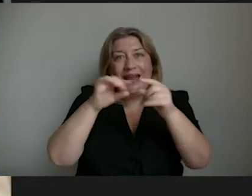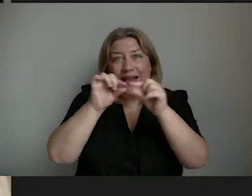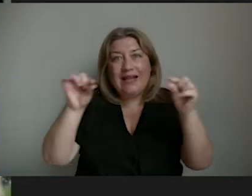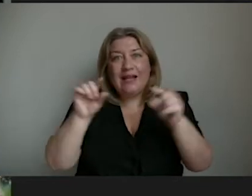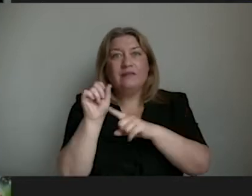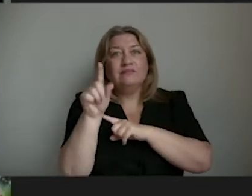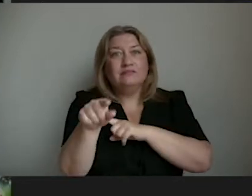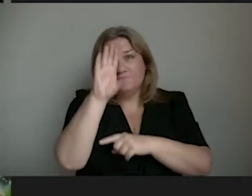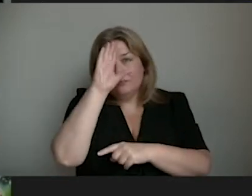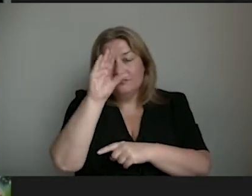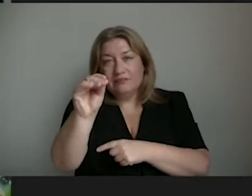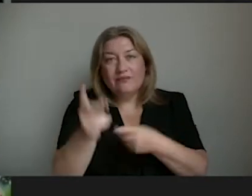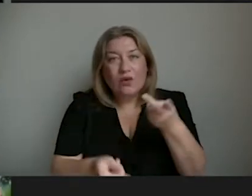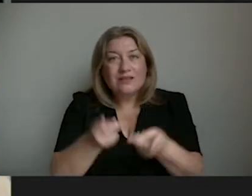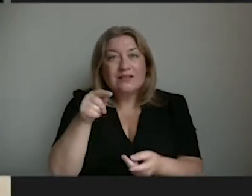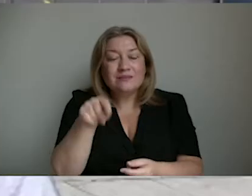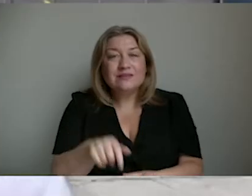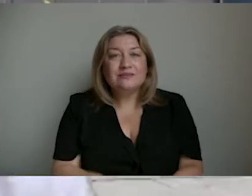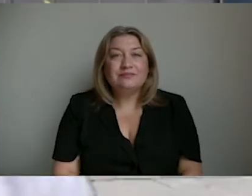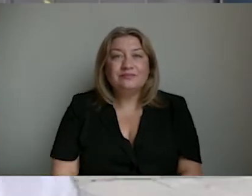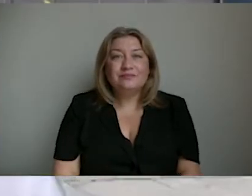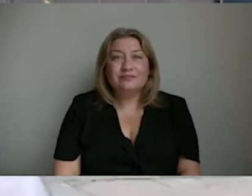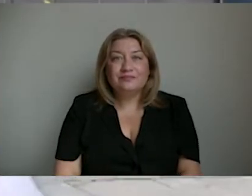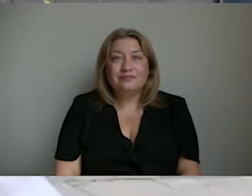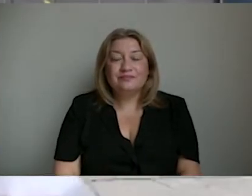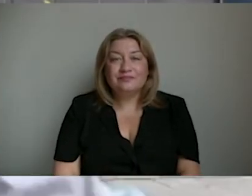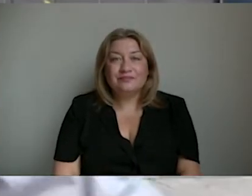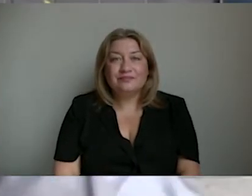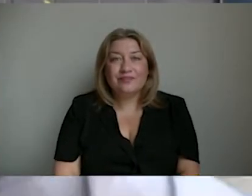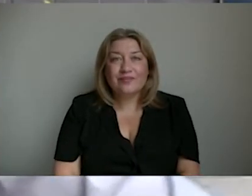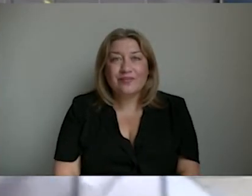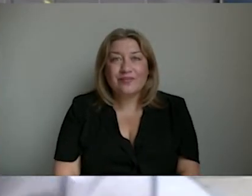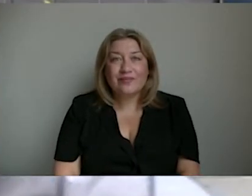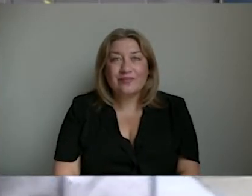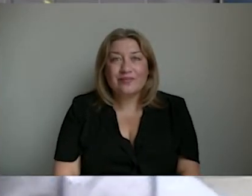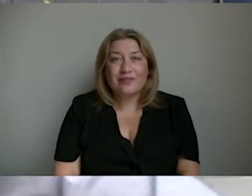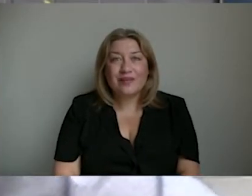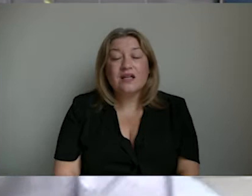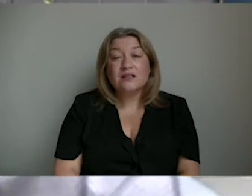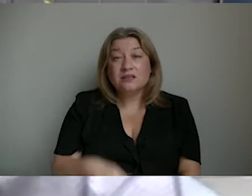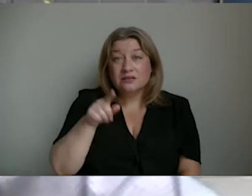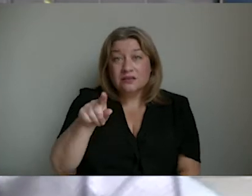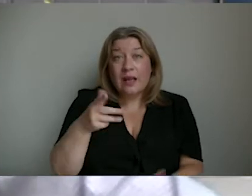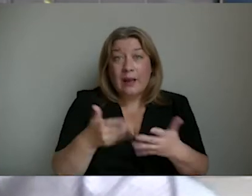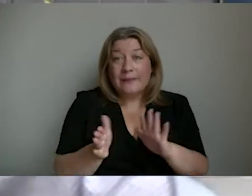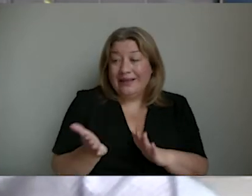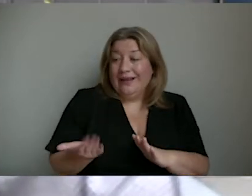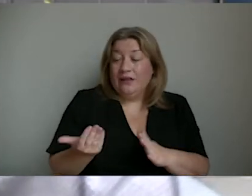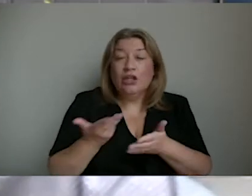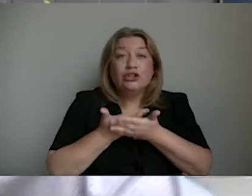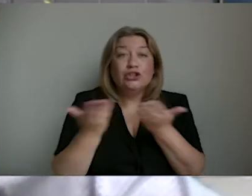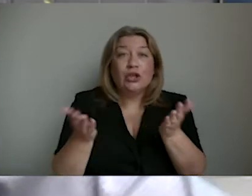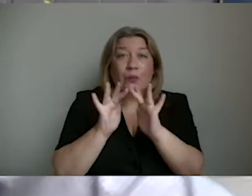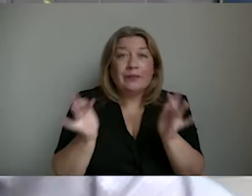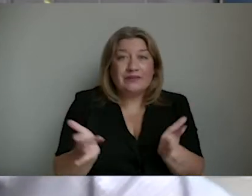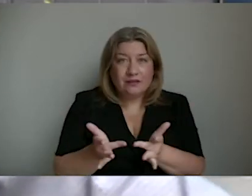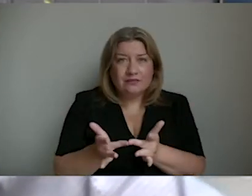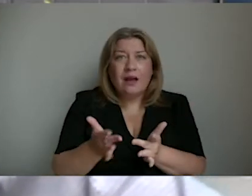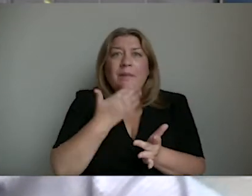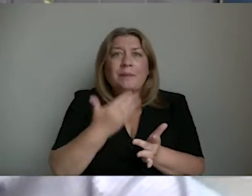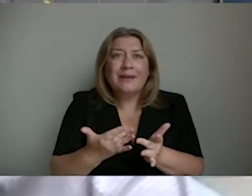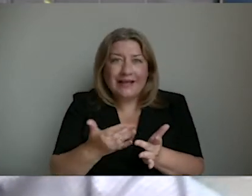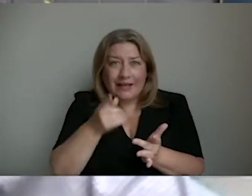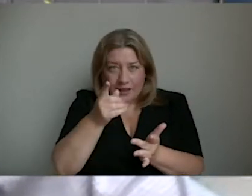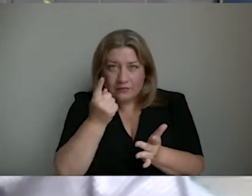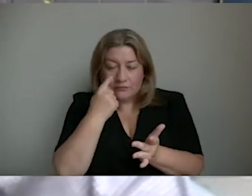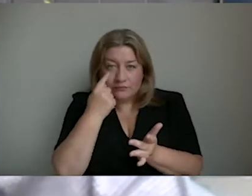those assessments. Yeah. So I'd suggest you still go onto the website in the way that we just showed you,